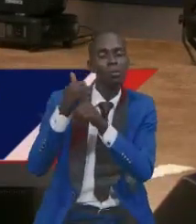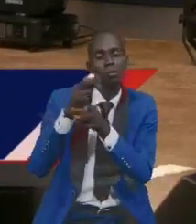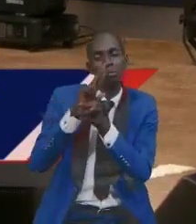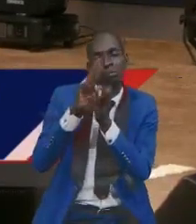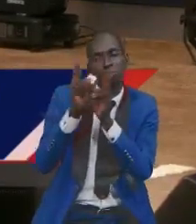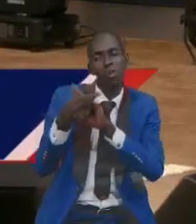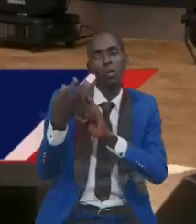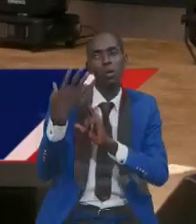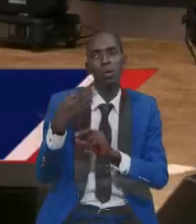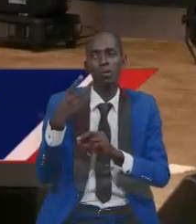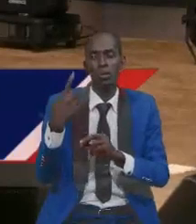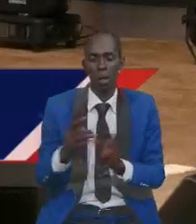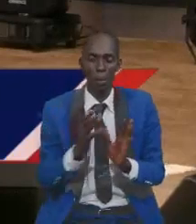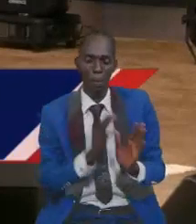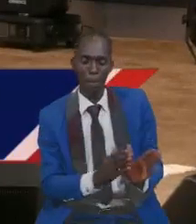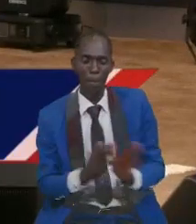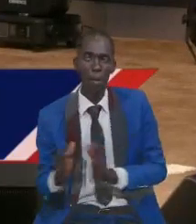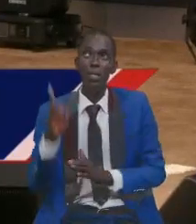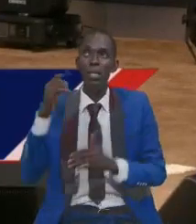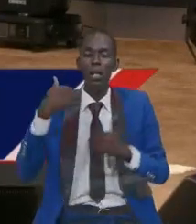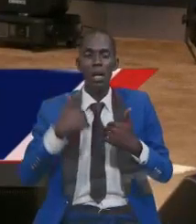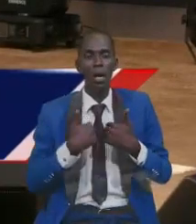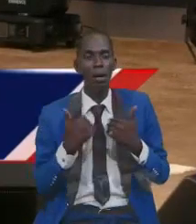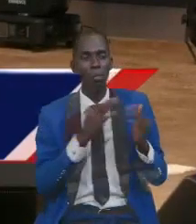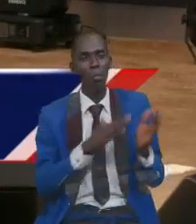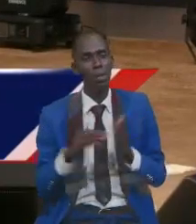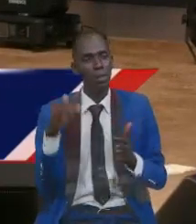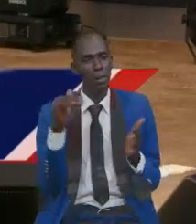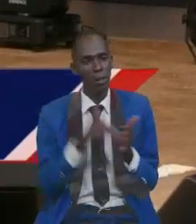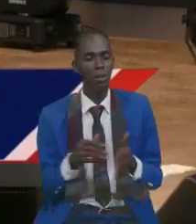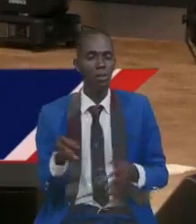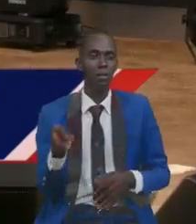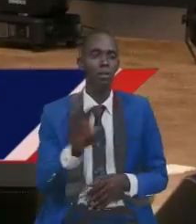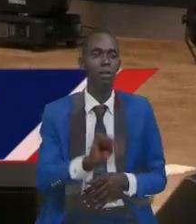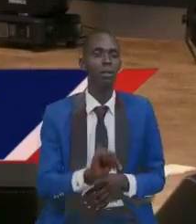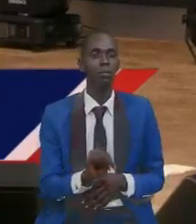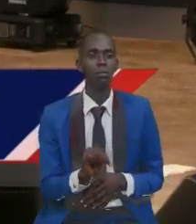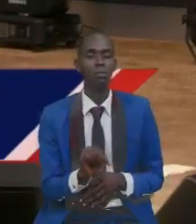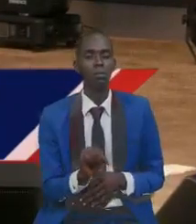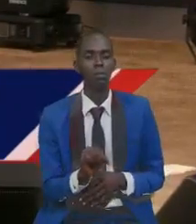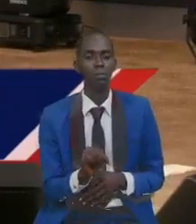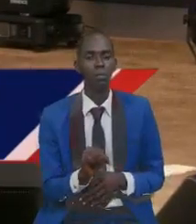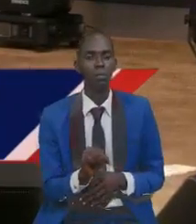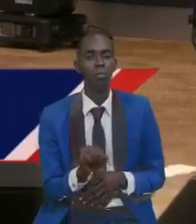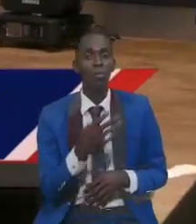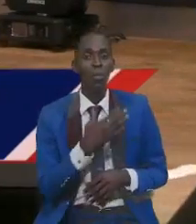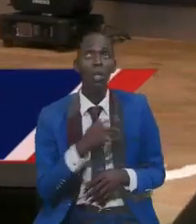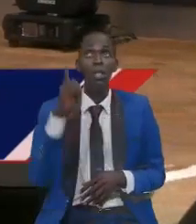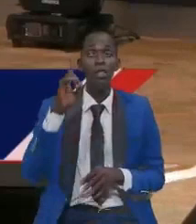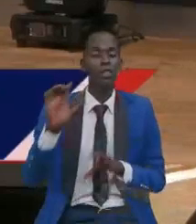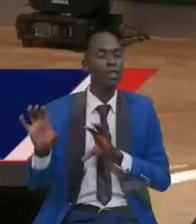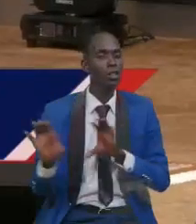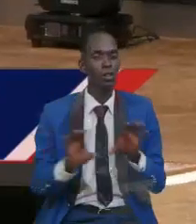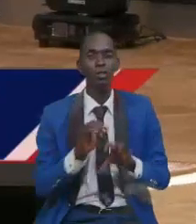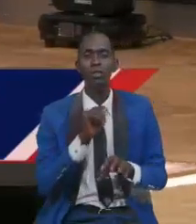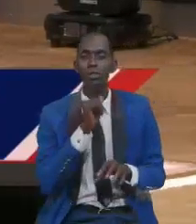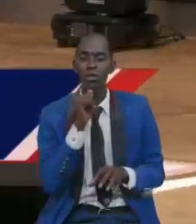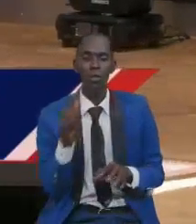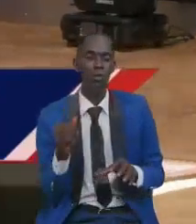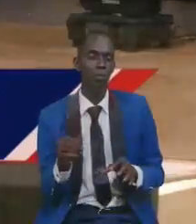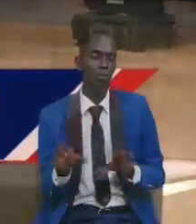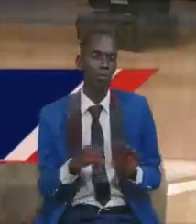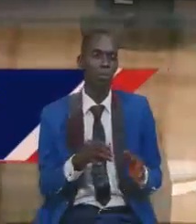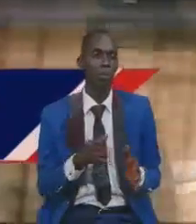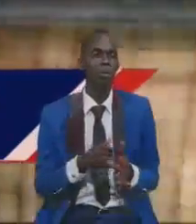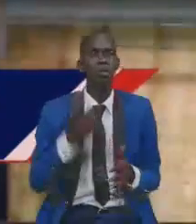he had said that he would do unto them. And he did it not. God is a